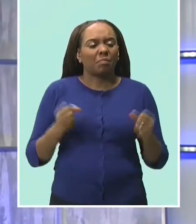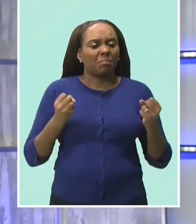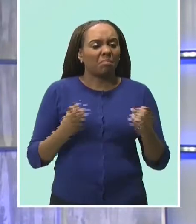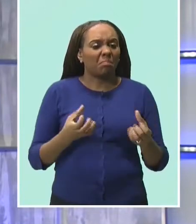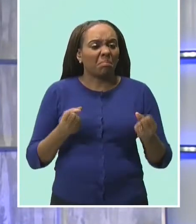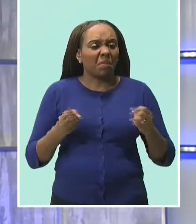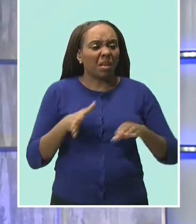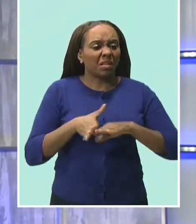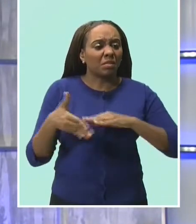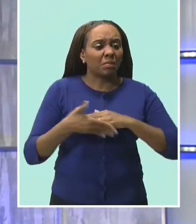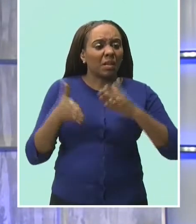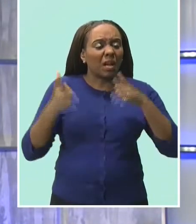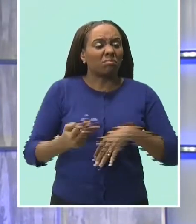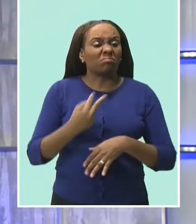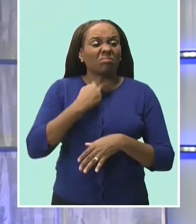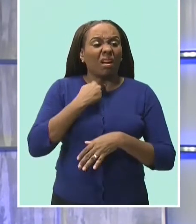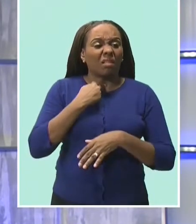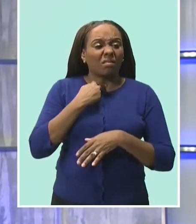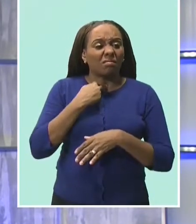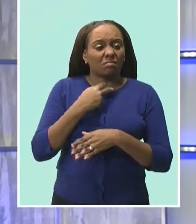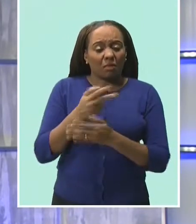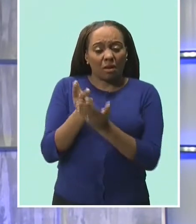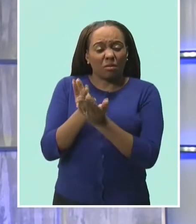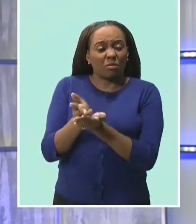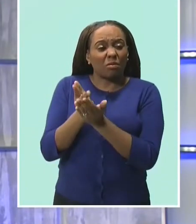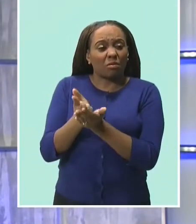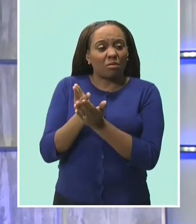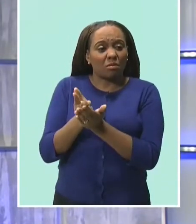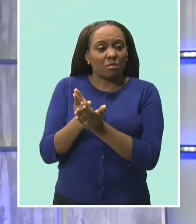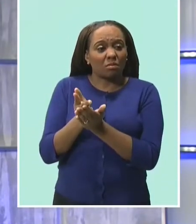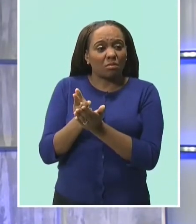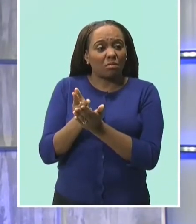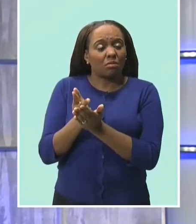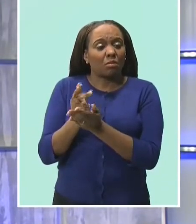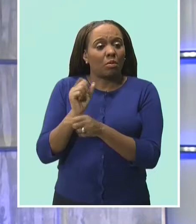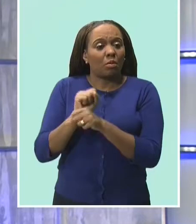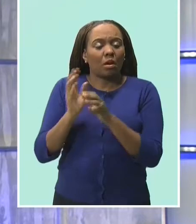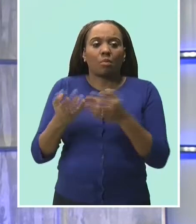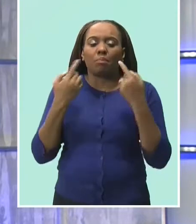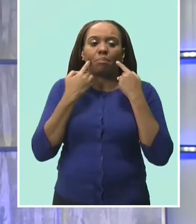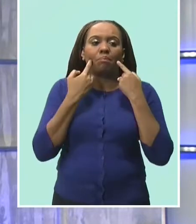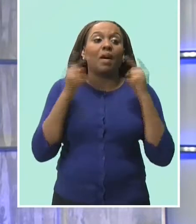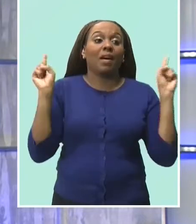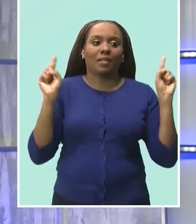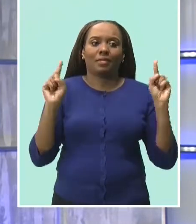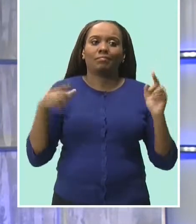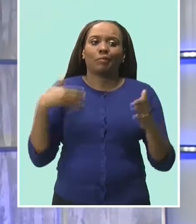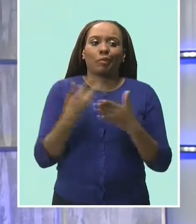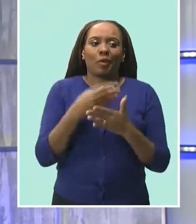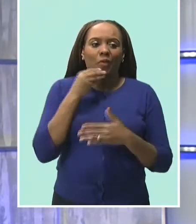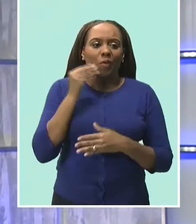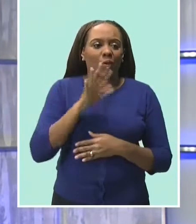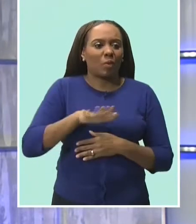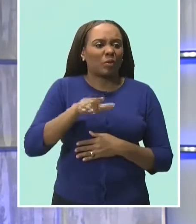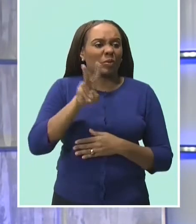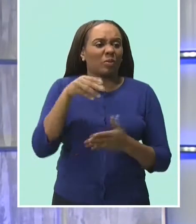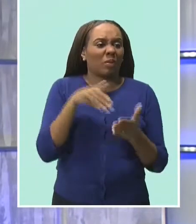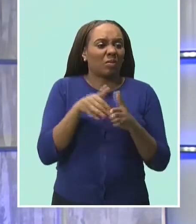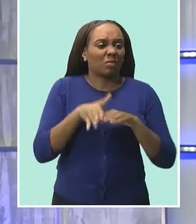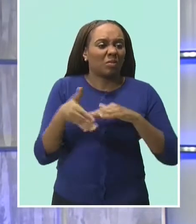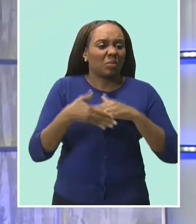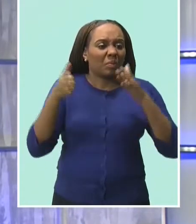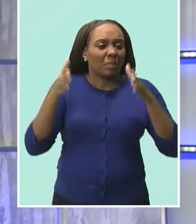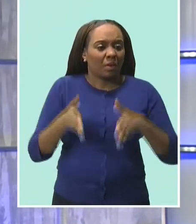Hundreds of stranded Jamaican cruise ship workers have finally arrived back home. Approximately 2,000 Jamaicans who have applied